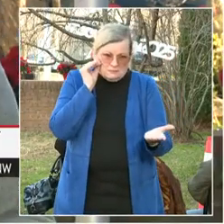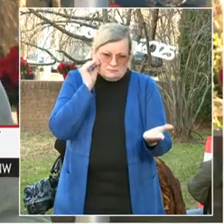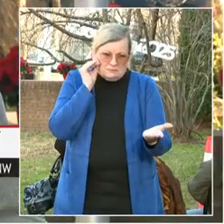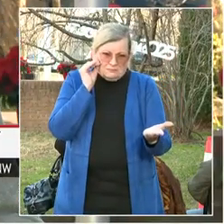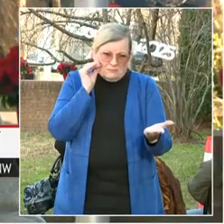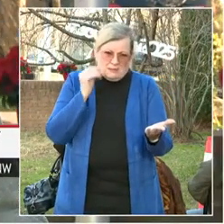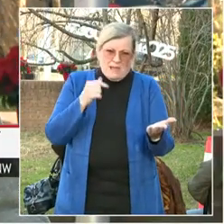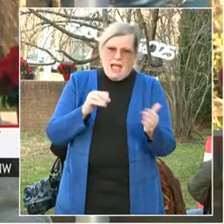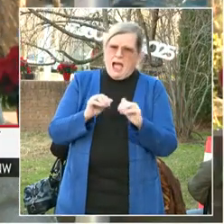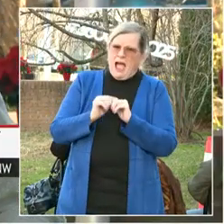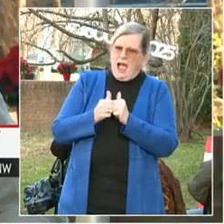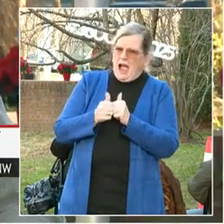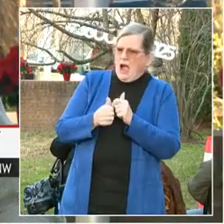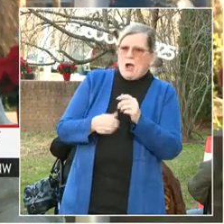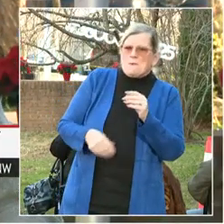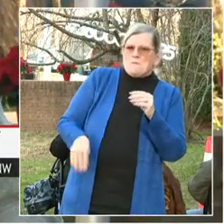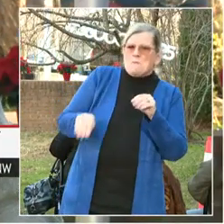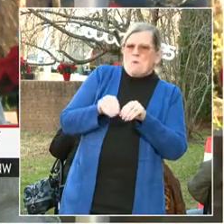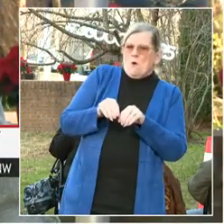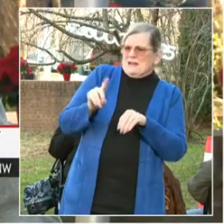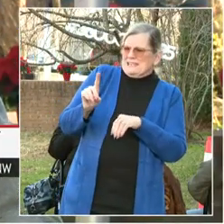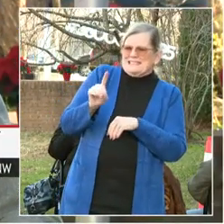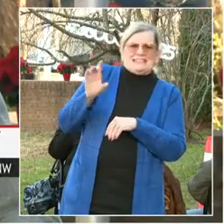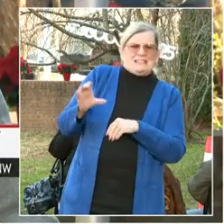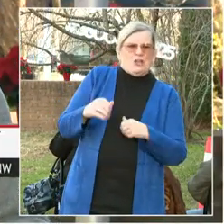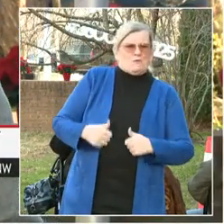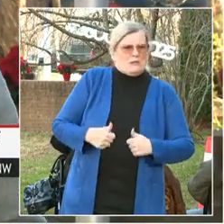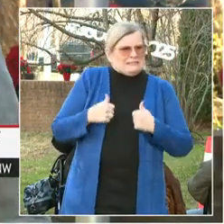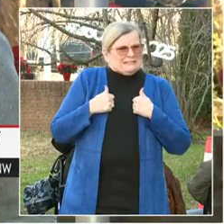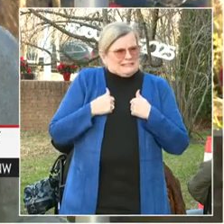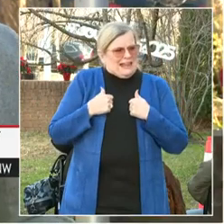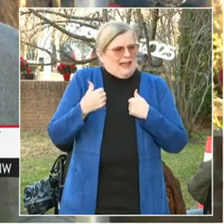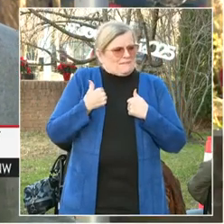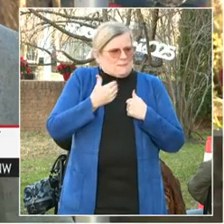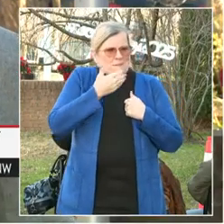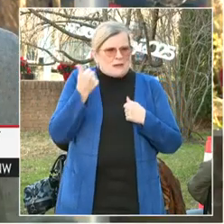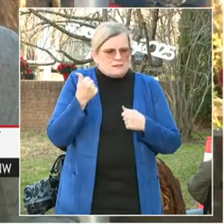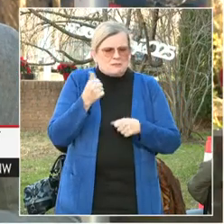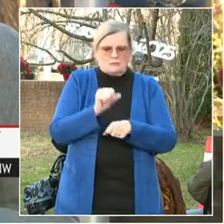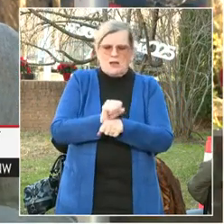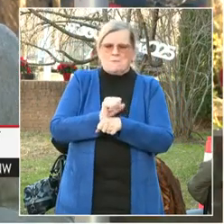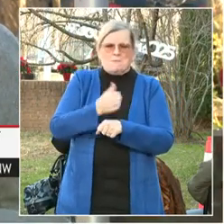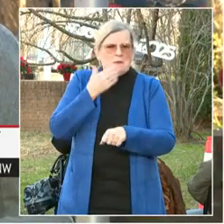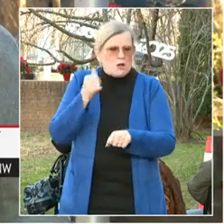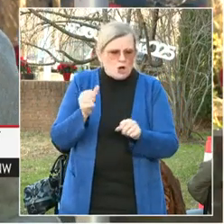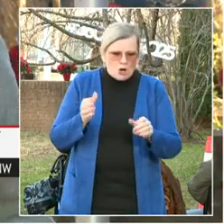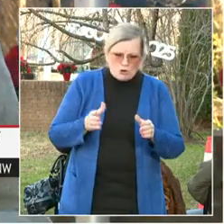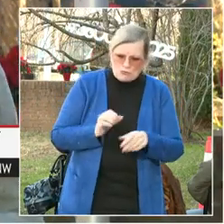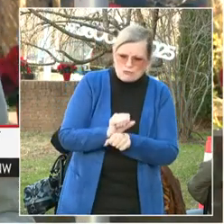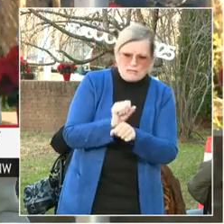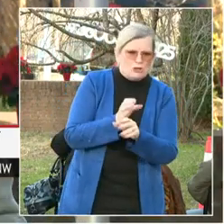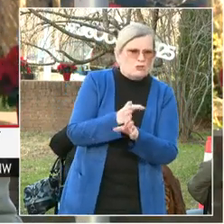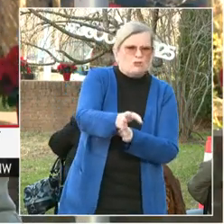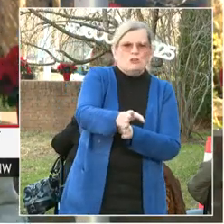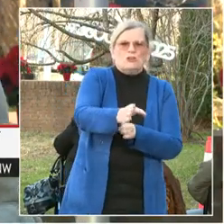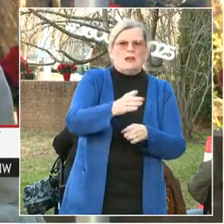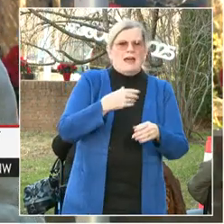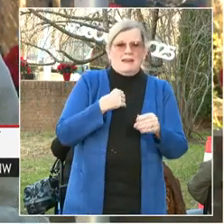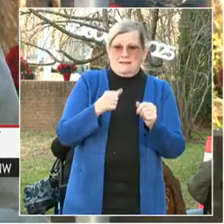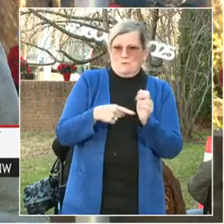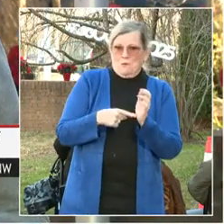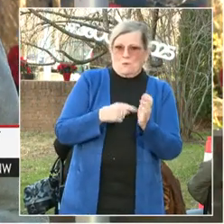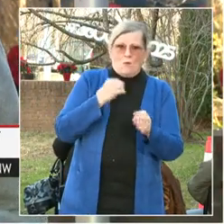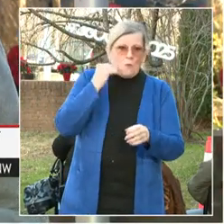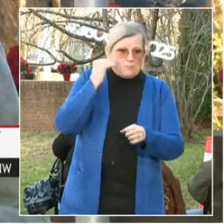more Washingtonians can have higher wages, better jobs, better careers in order that they may afford